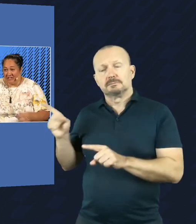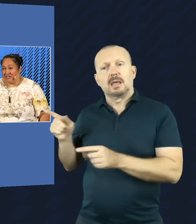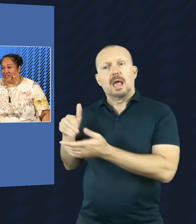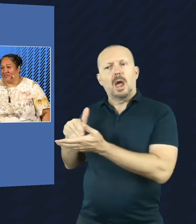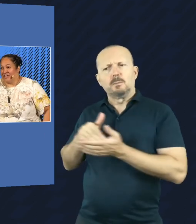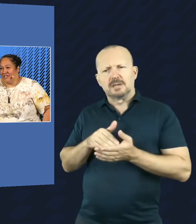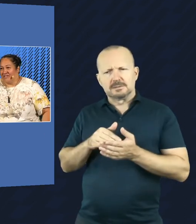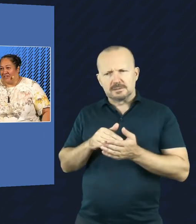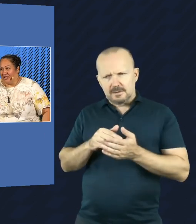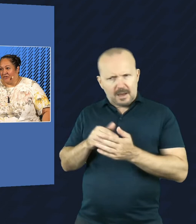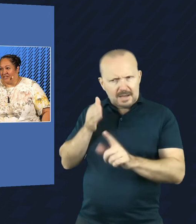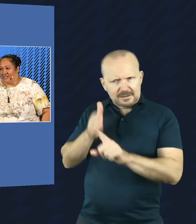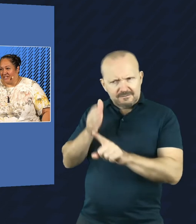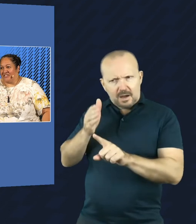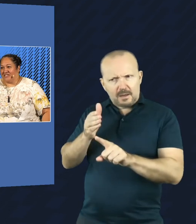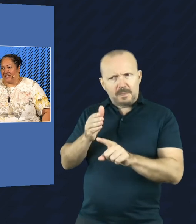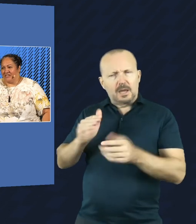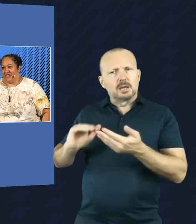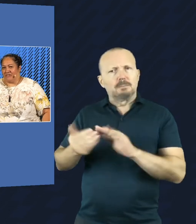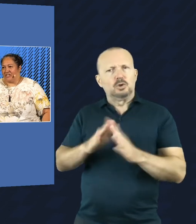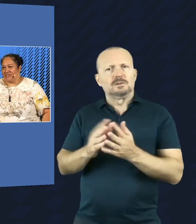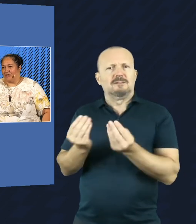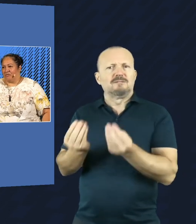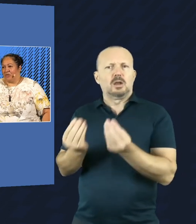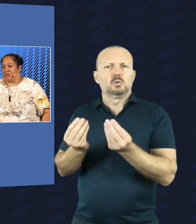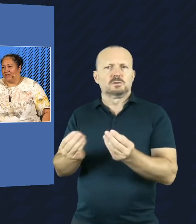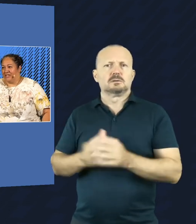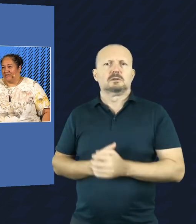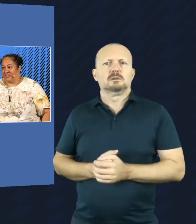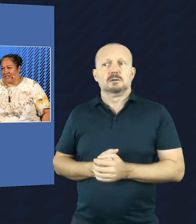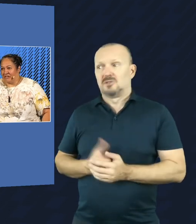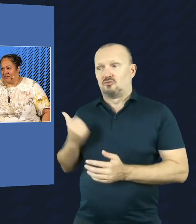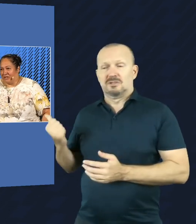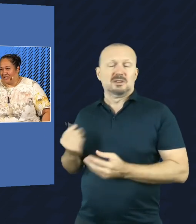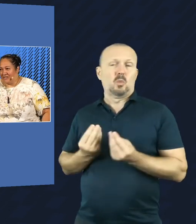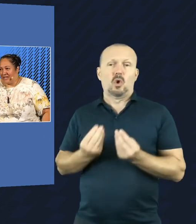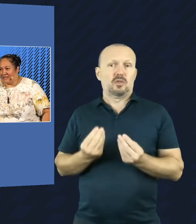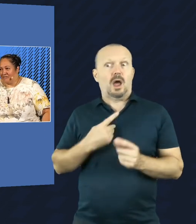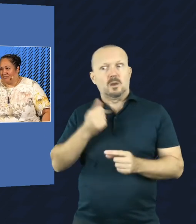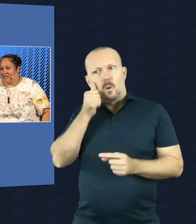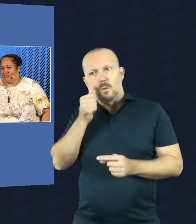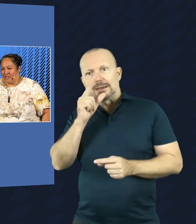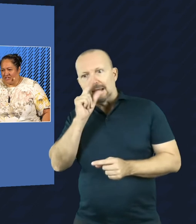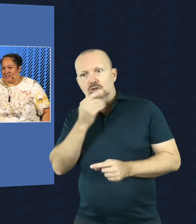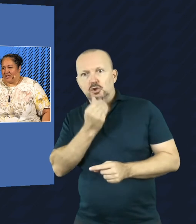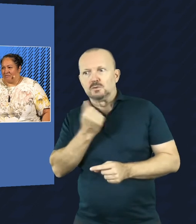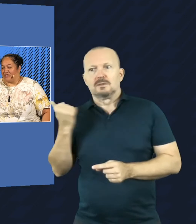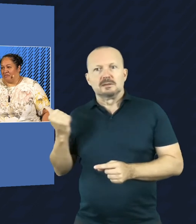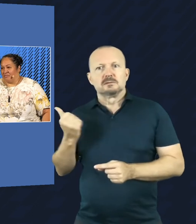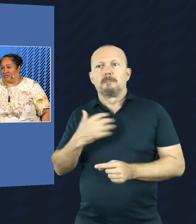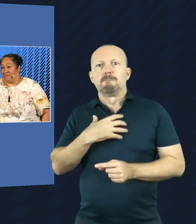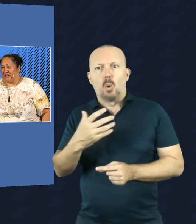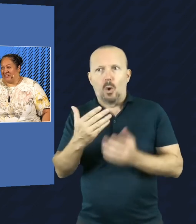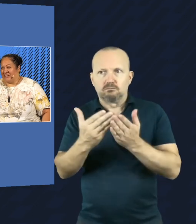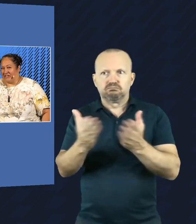We've seen lots of value in this, and I know it can do a lot more because I know it's bigger than data, because it's come